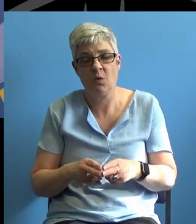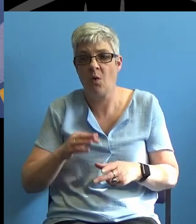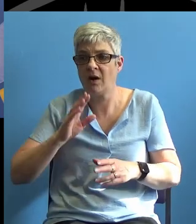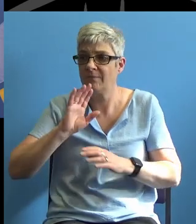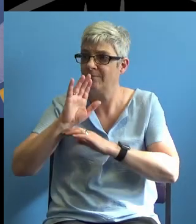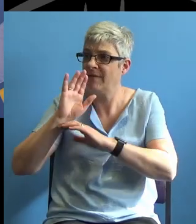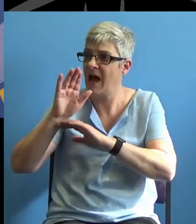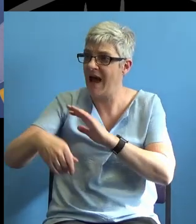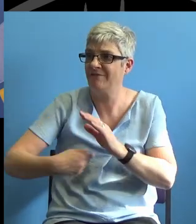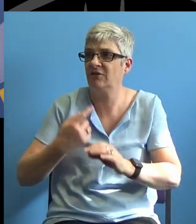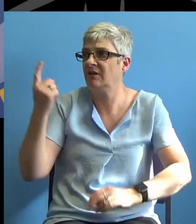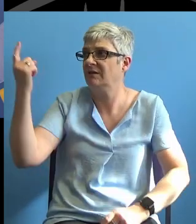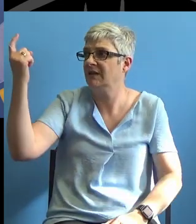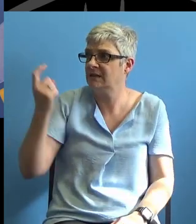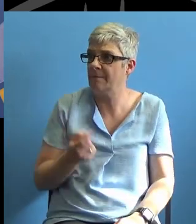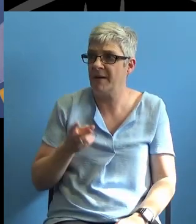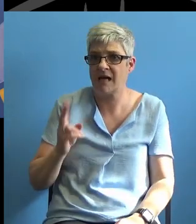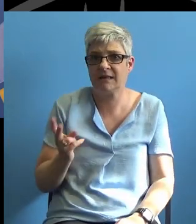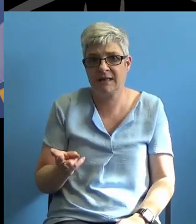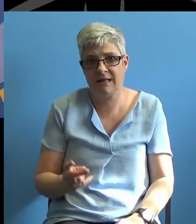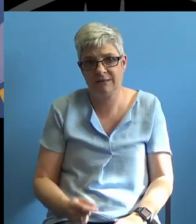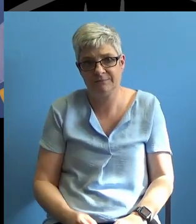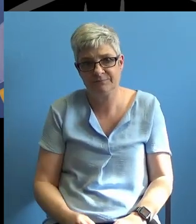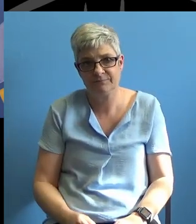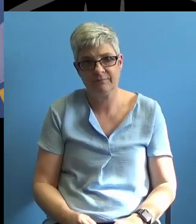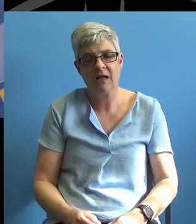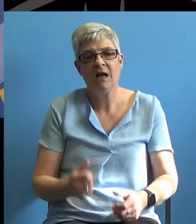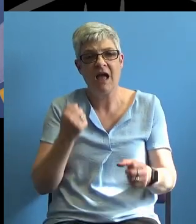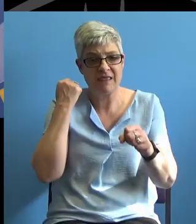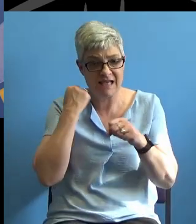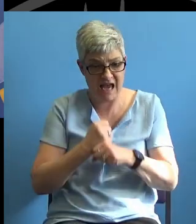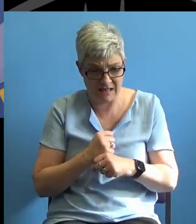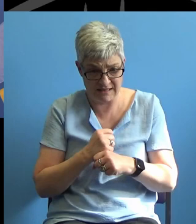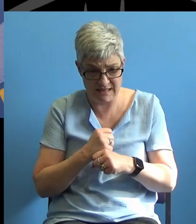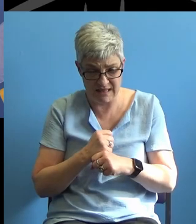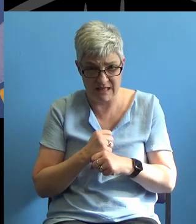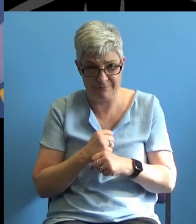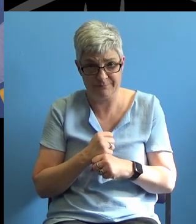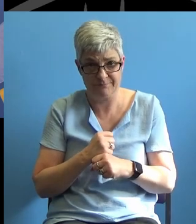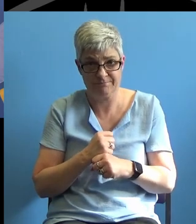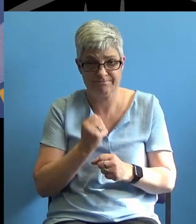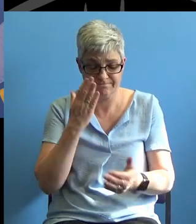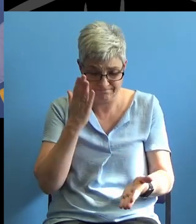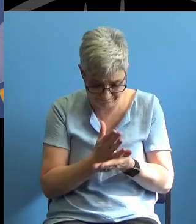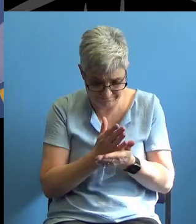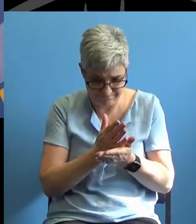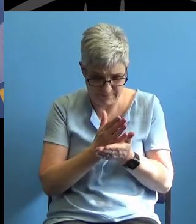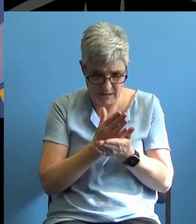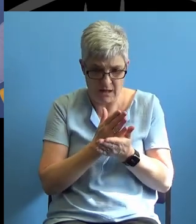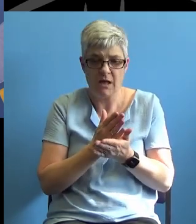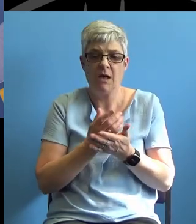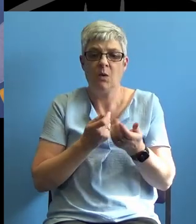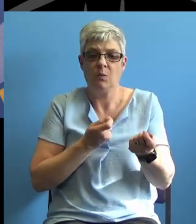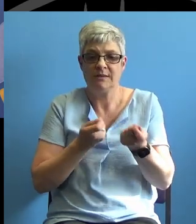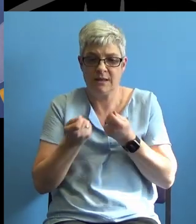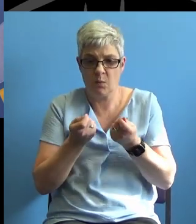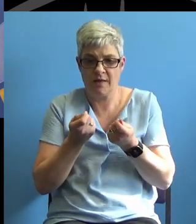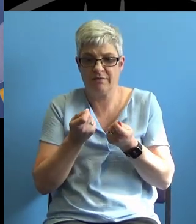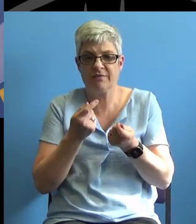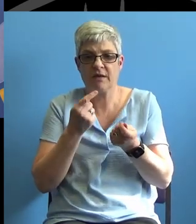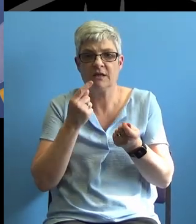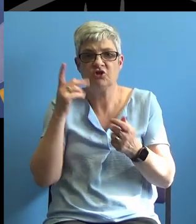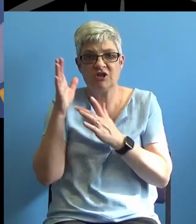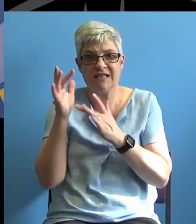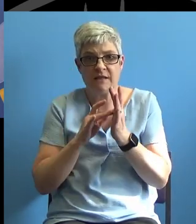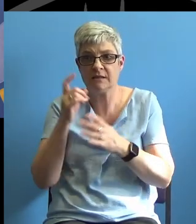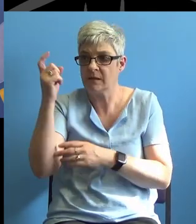he returns. And the only guarantee that we deal with the reality of the judgment of Christ coming